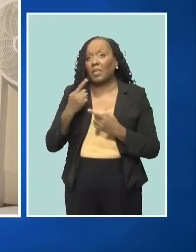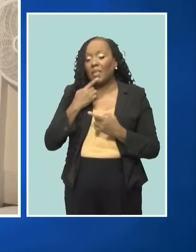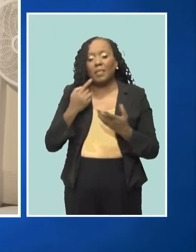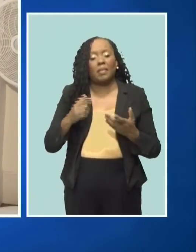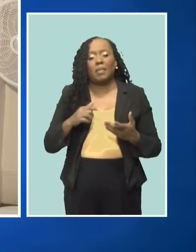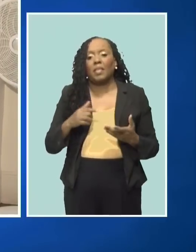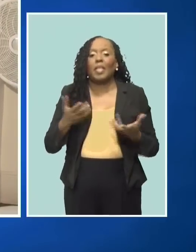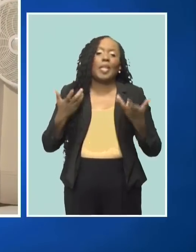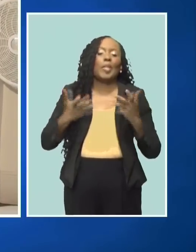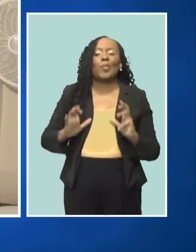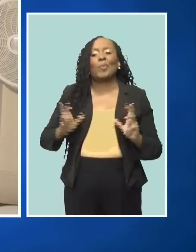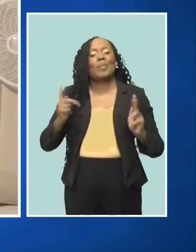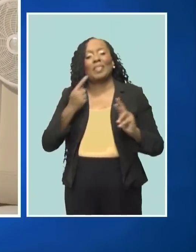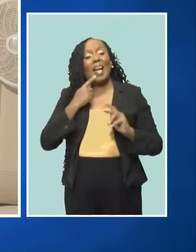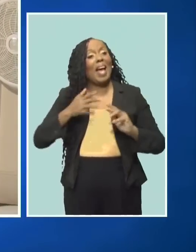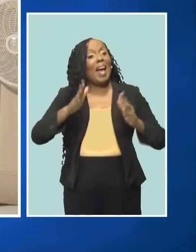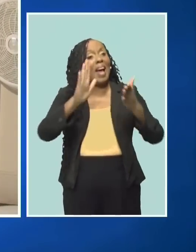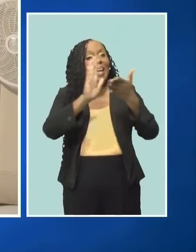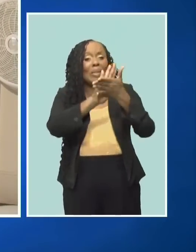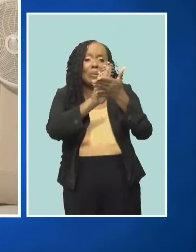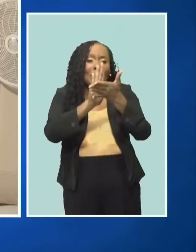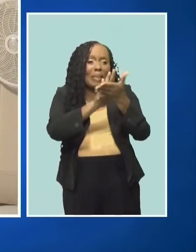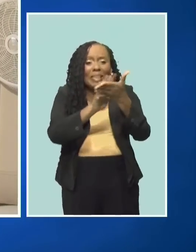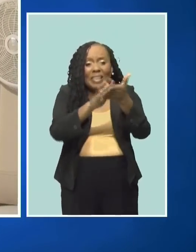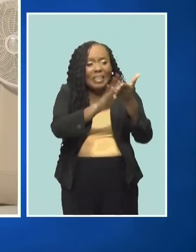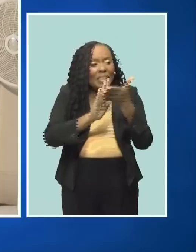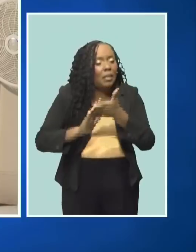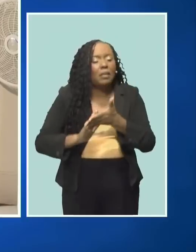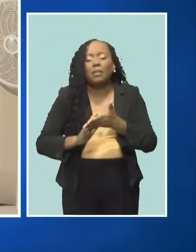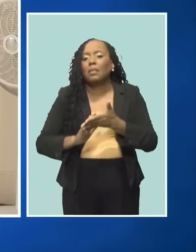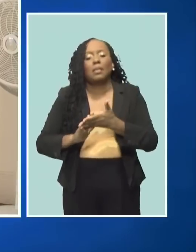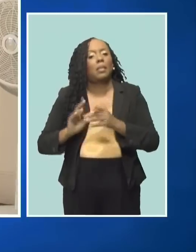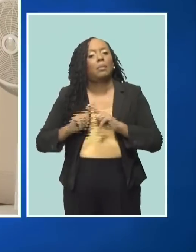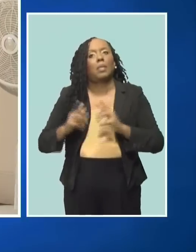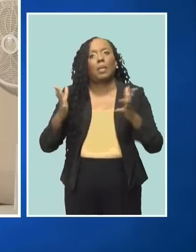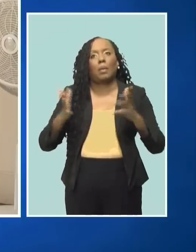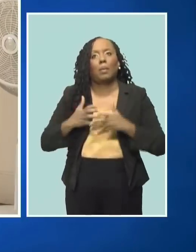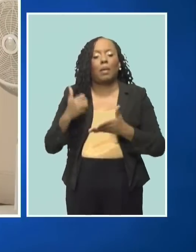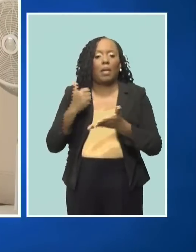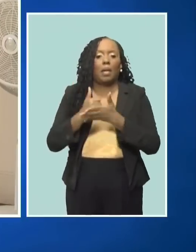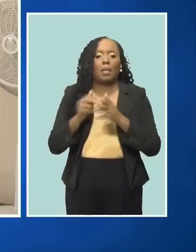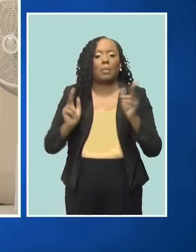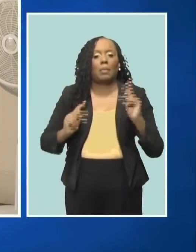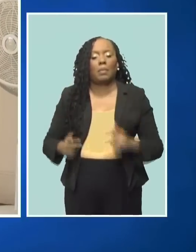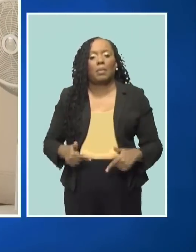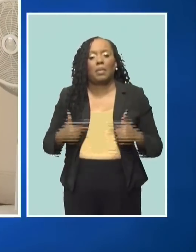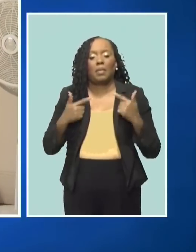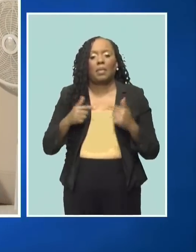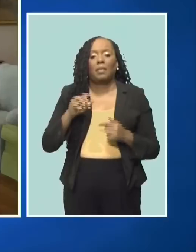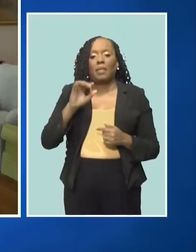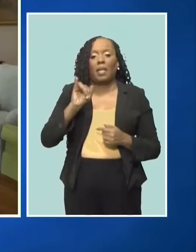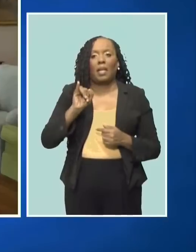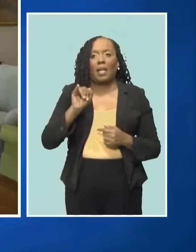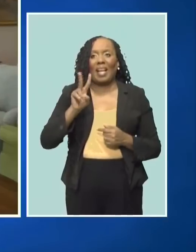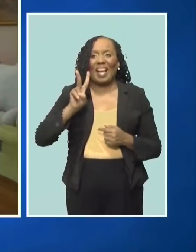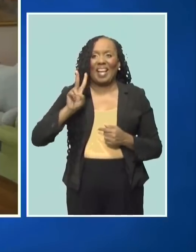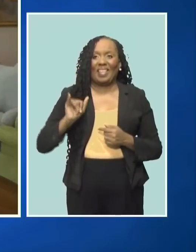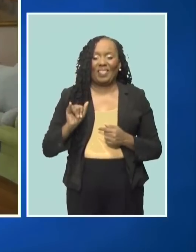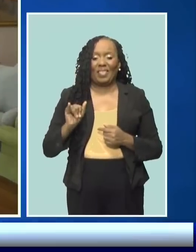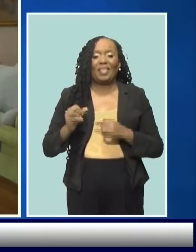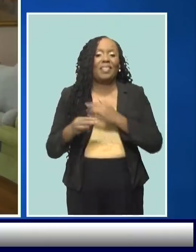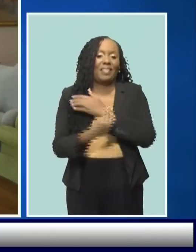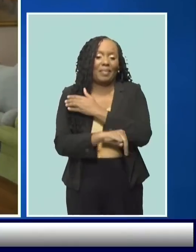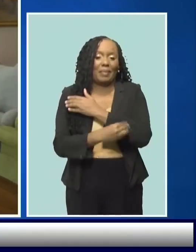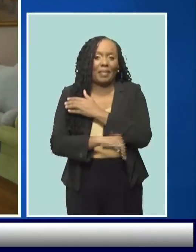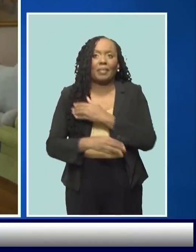for accolades or achievements, but rather to help those in the Ivy St. Michael where he lives. I'm anxious